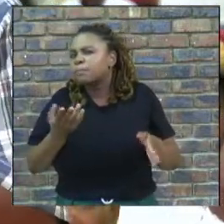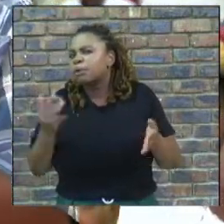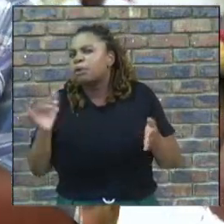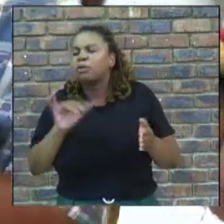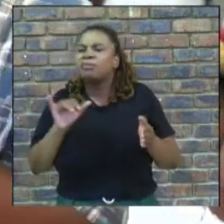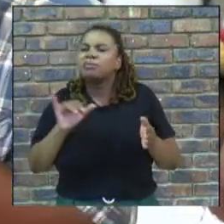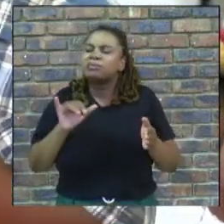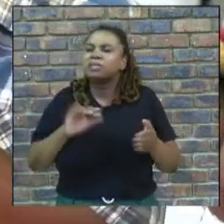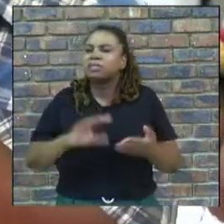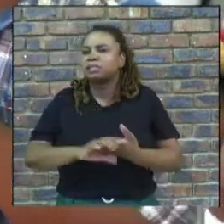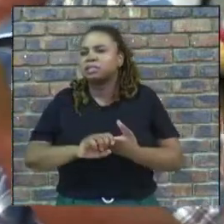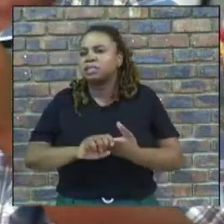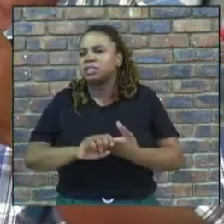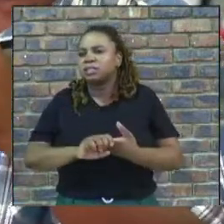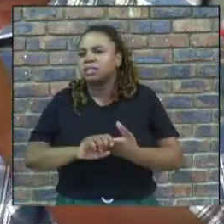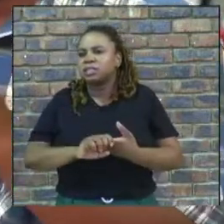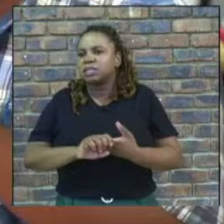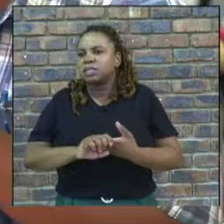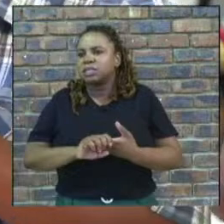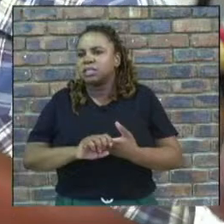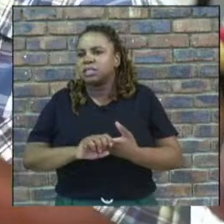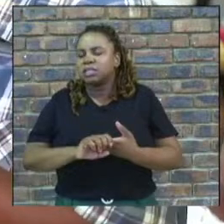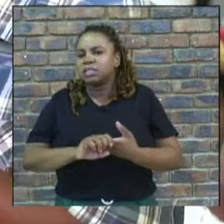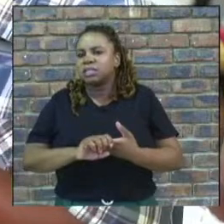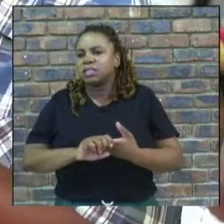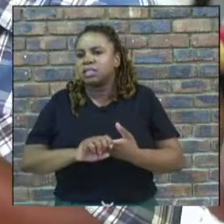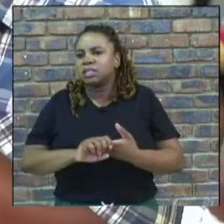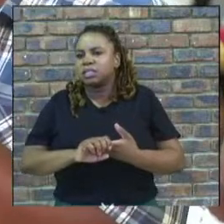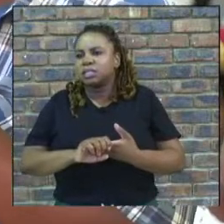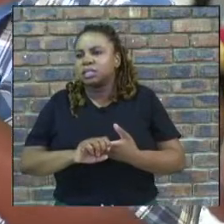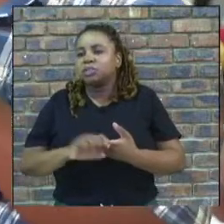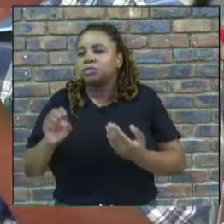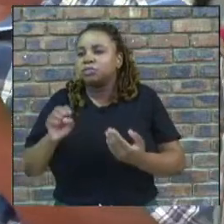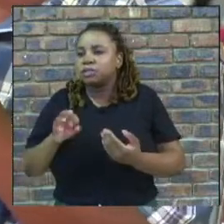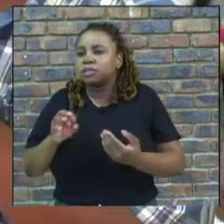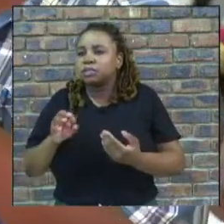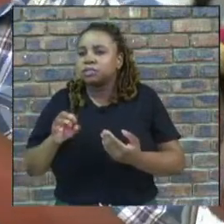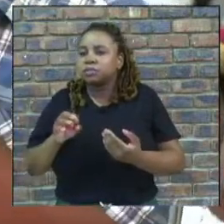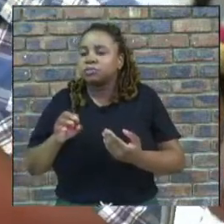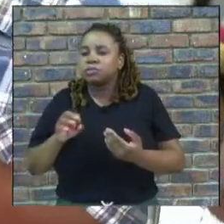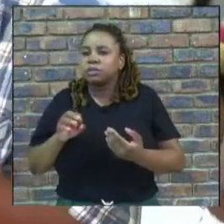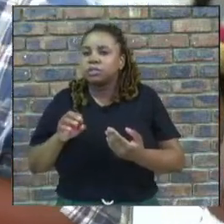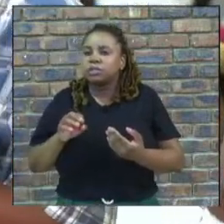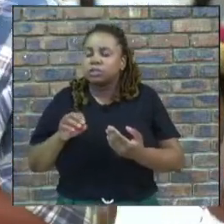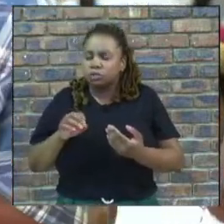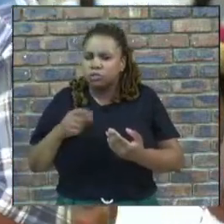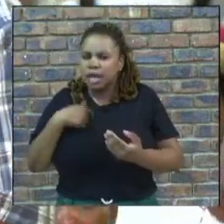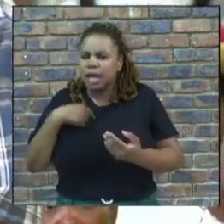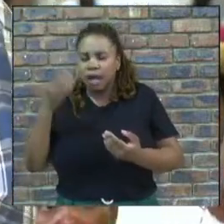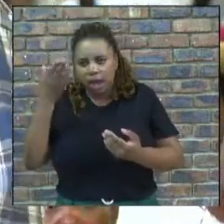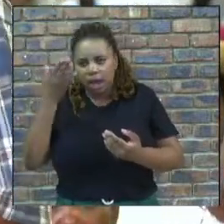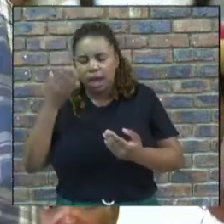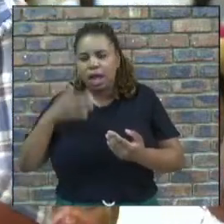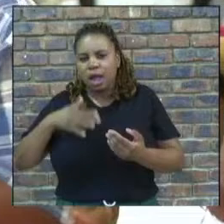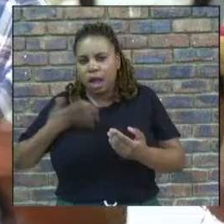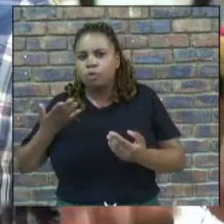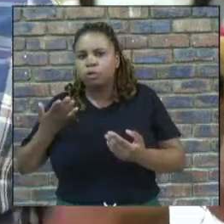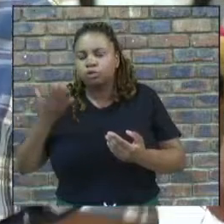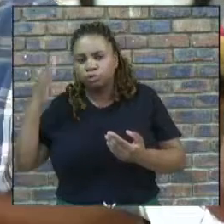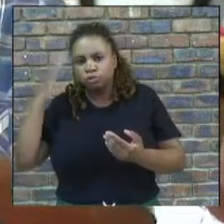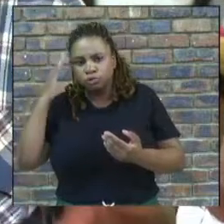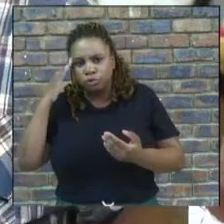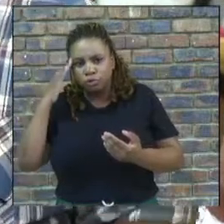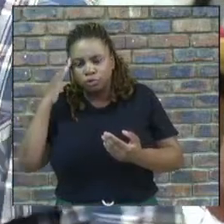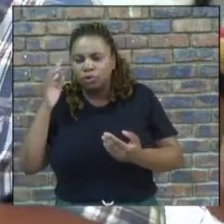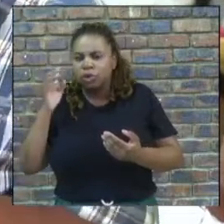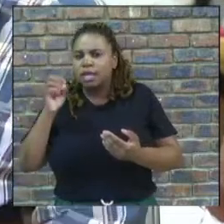mawatle mmereko, rena batho ba rena ba šale ba sena mmereko. Jwale ke ne ke kgopela go tseba seo gore e ka be e gona kgauswi le